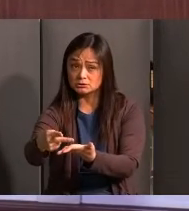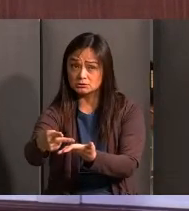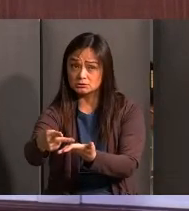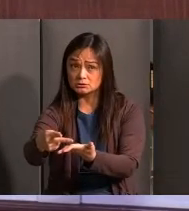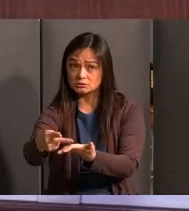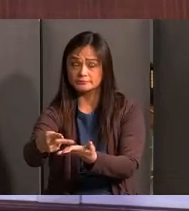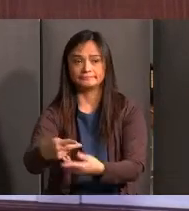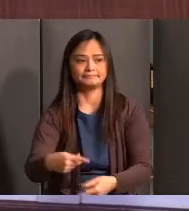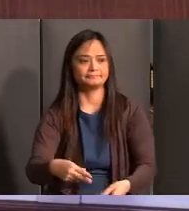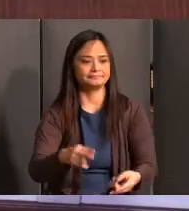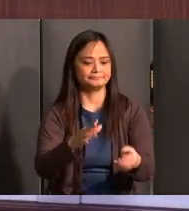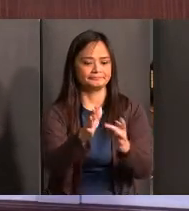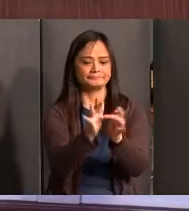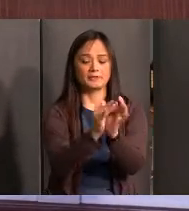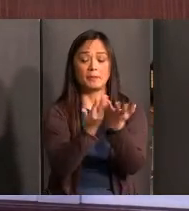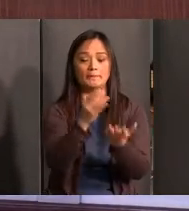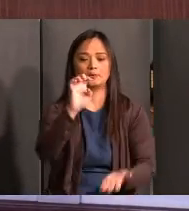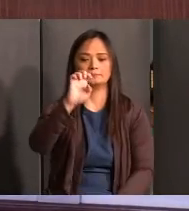Ephesians